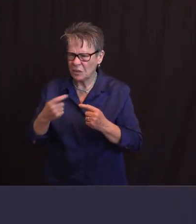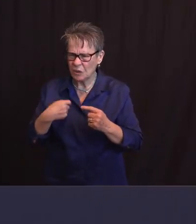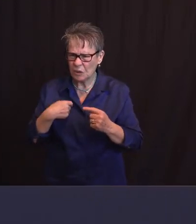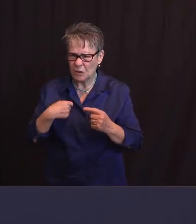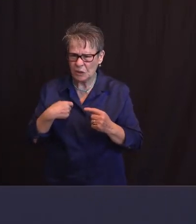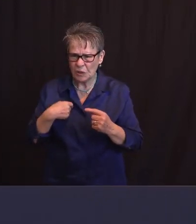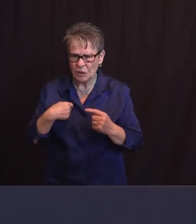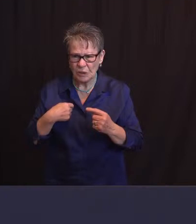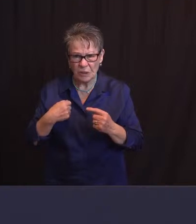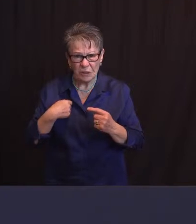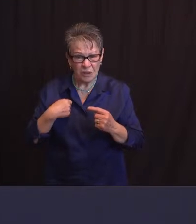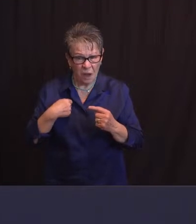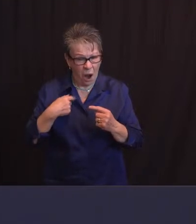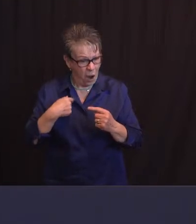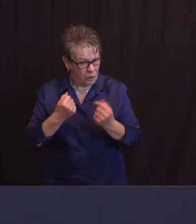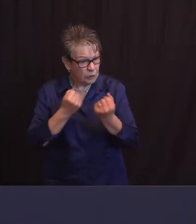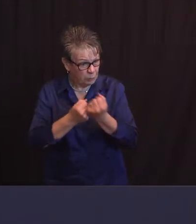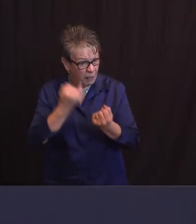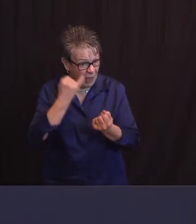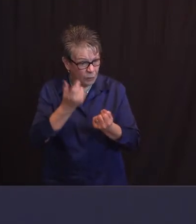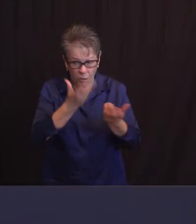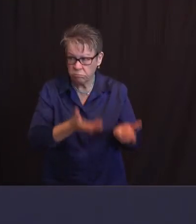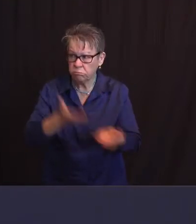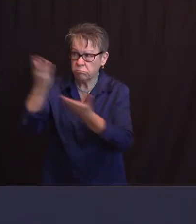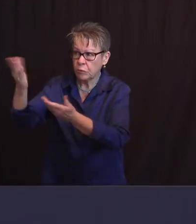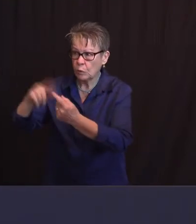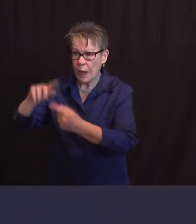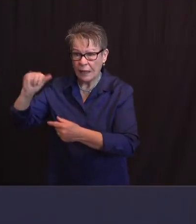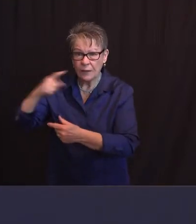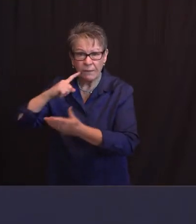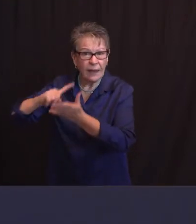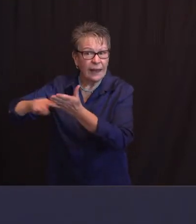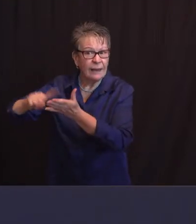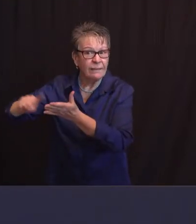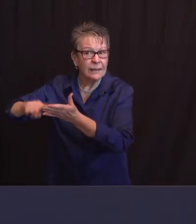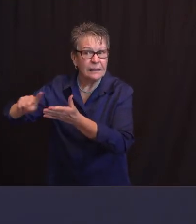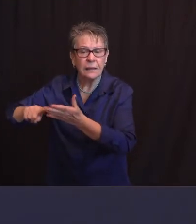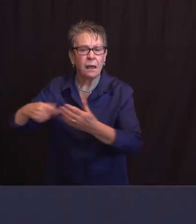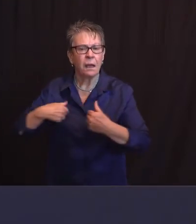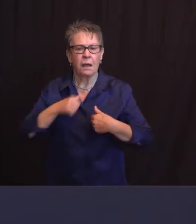ground? Absolutely. But again, that's something I have to defer to the Attorney General on.